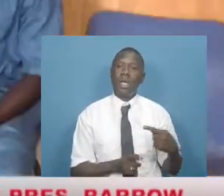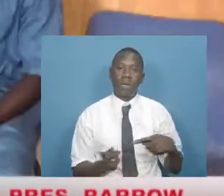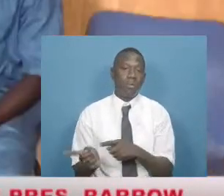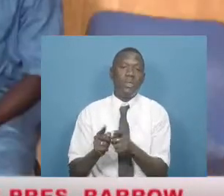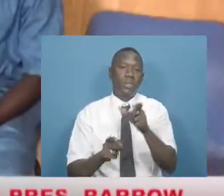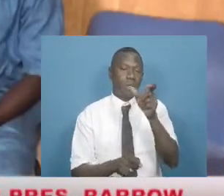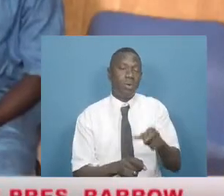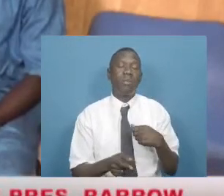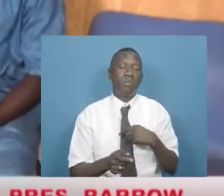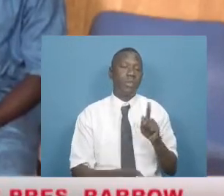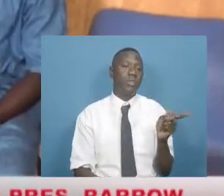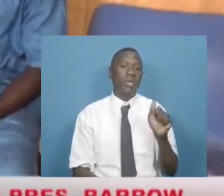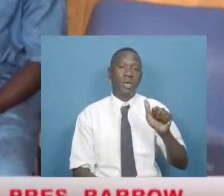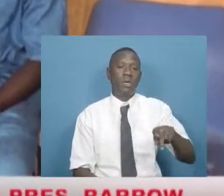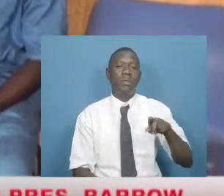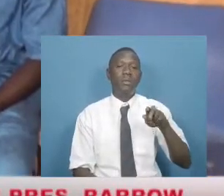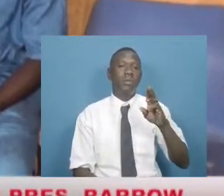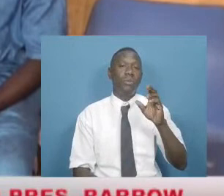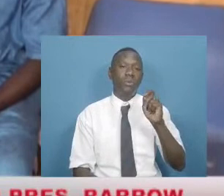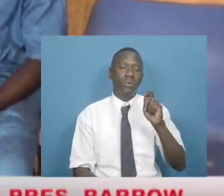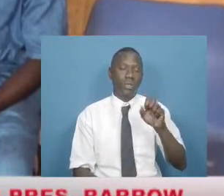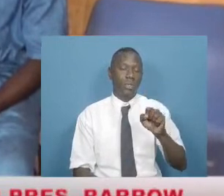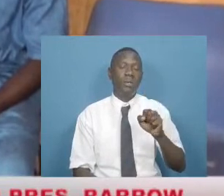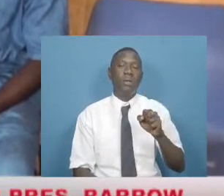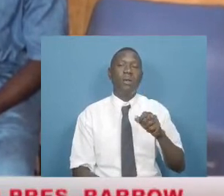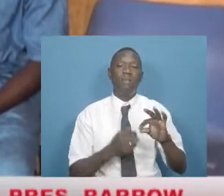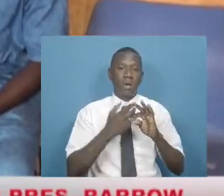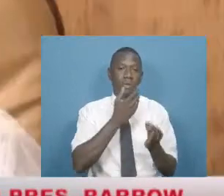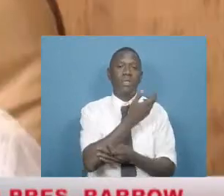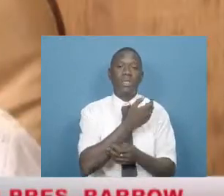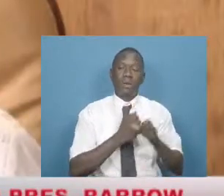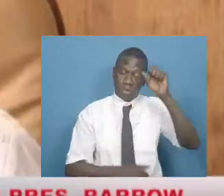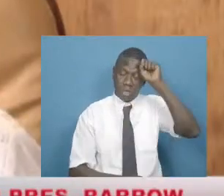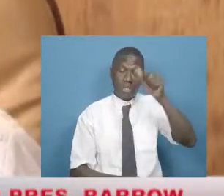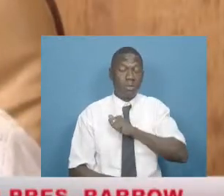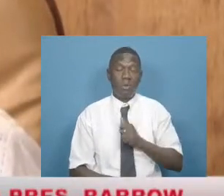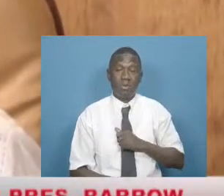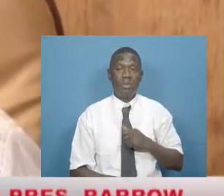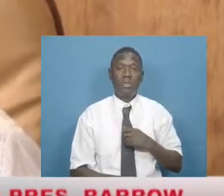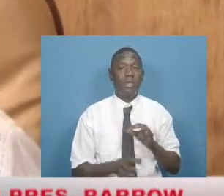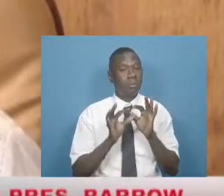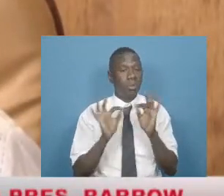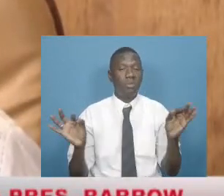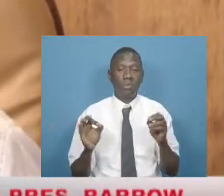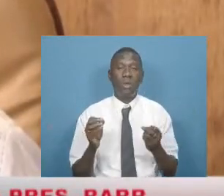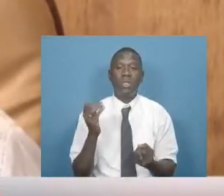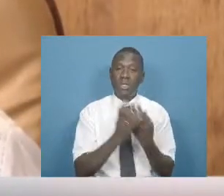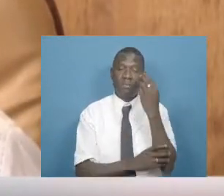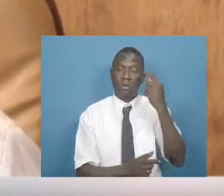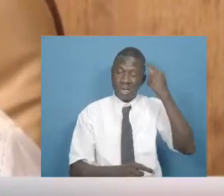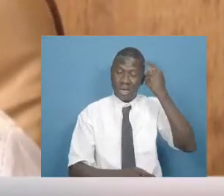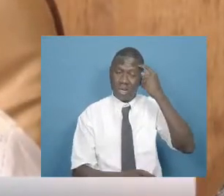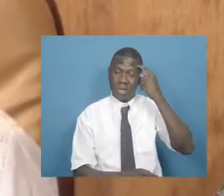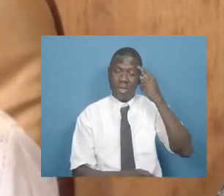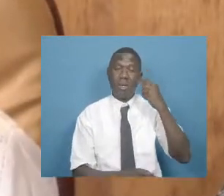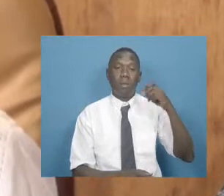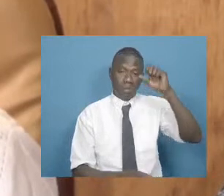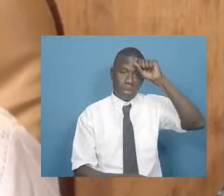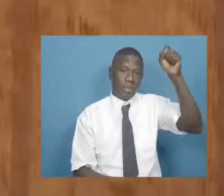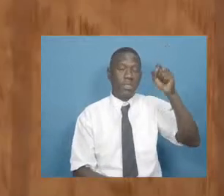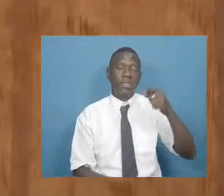Jinkon Foundation, says President Barrow is a peaceful and development-oriented president that puts the interests of Gambians at